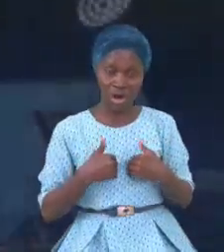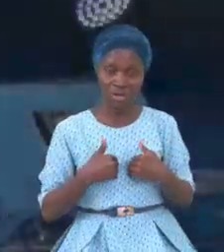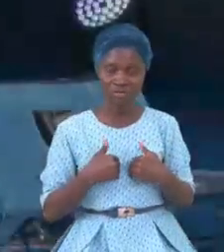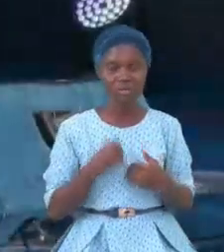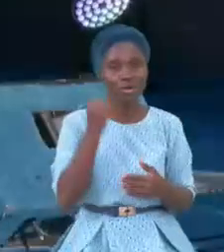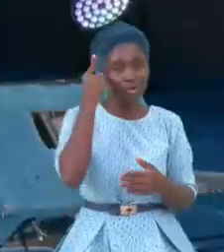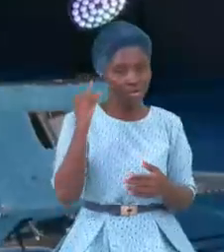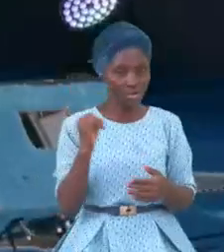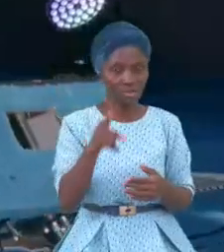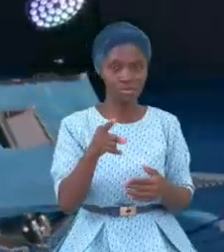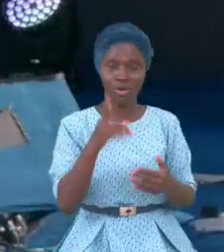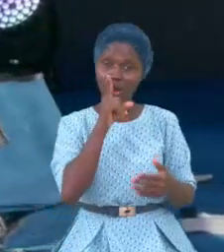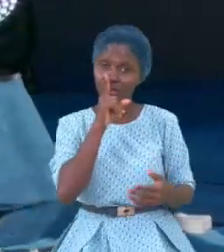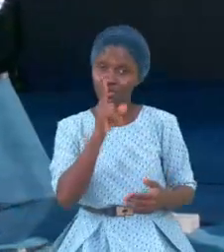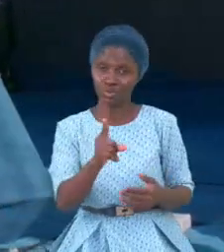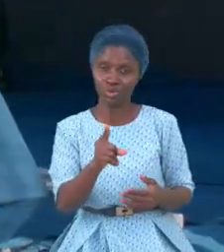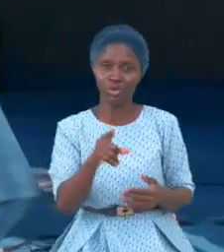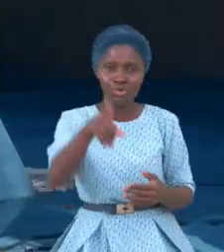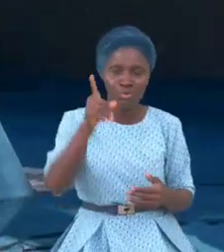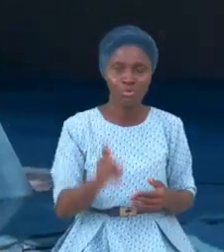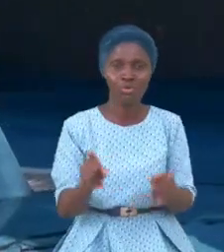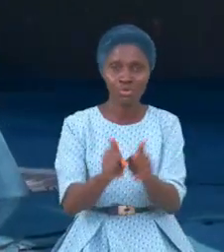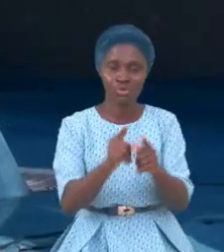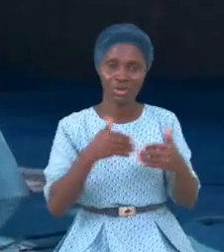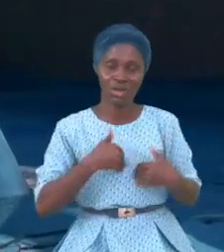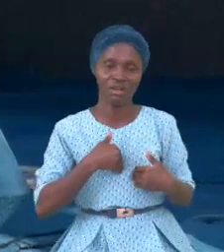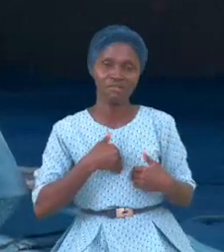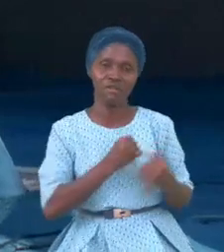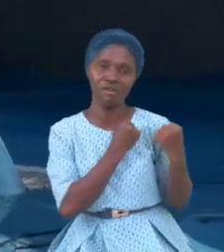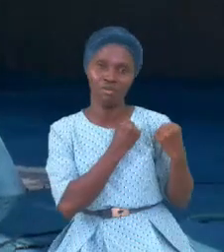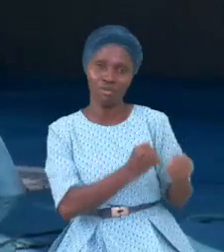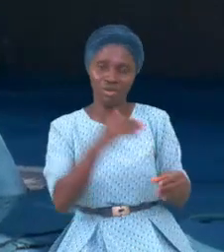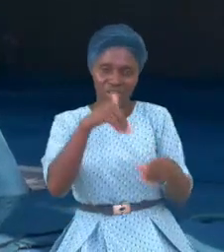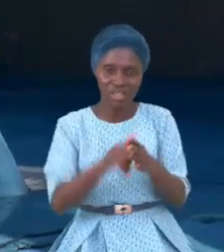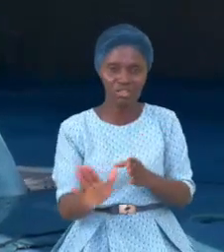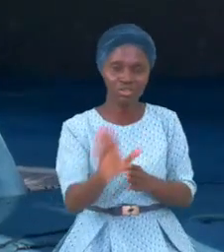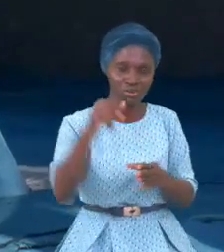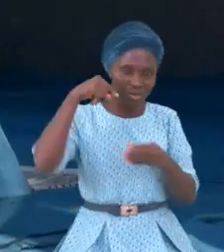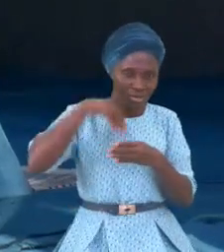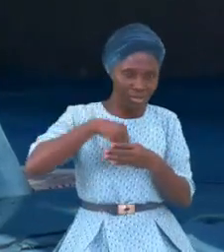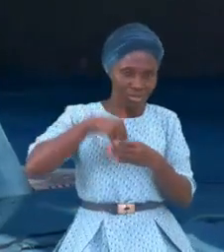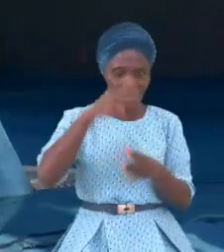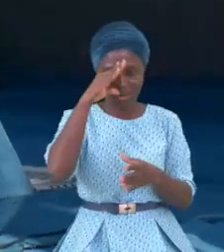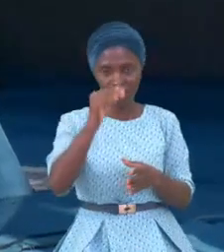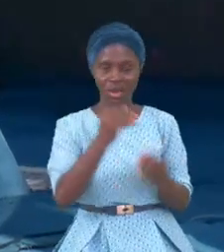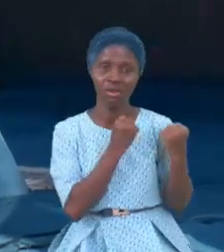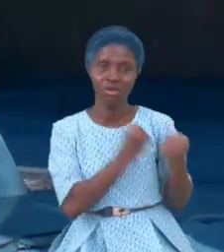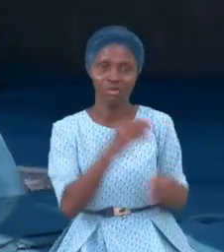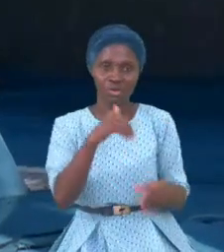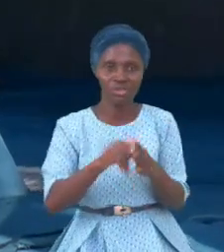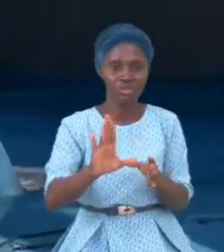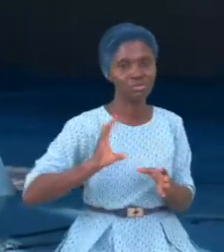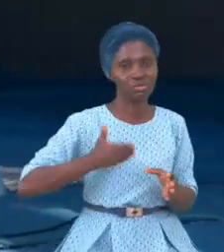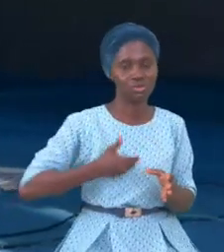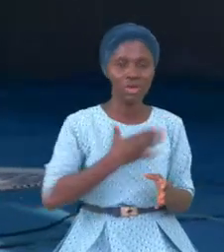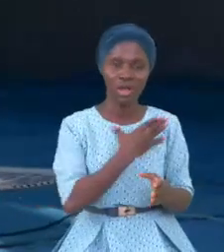have courage, courage in the inner man. Courage in your soul and courage in your spirit. Be strong